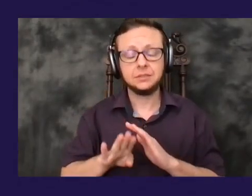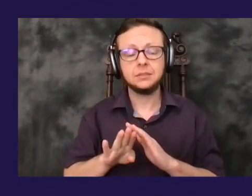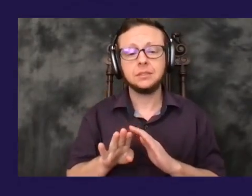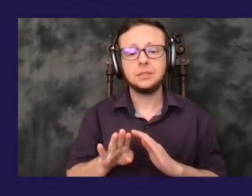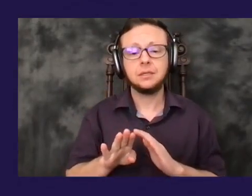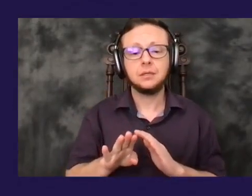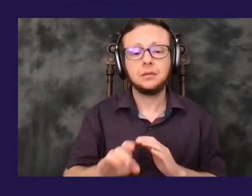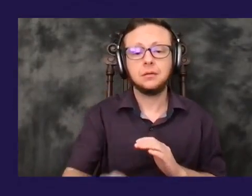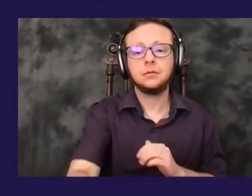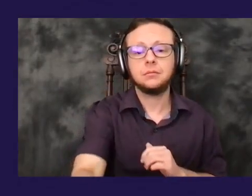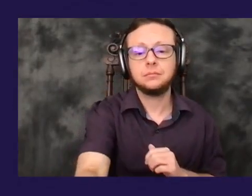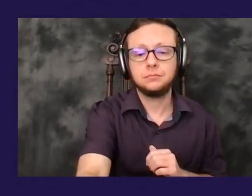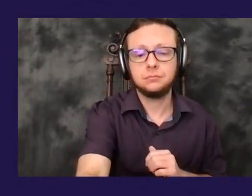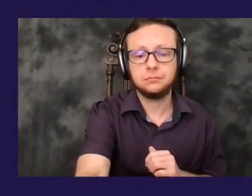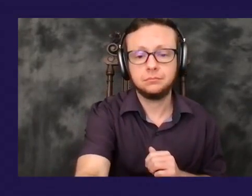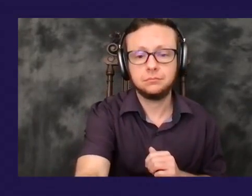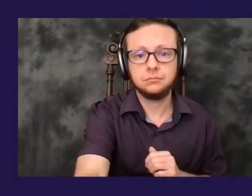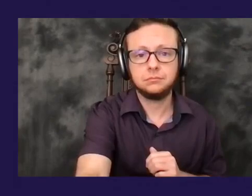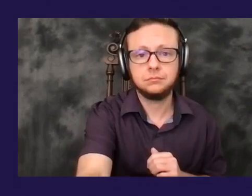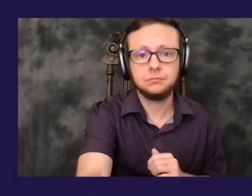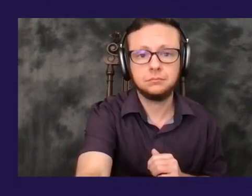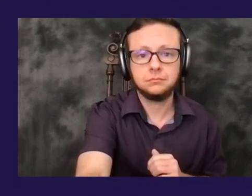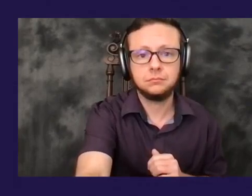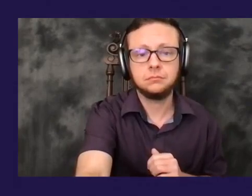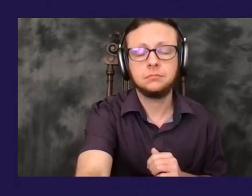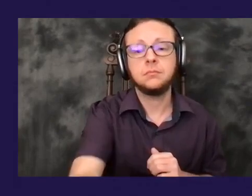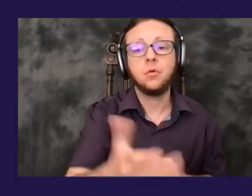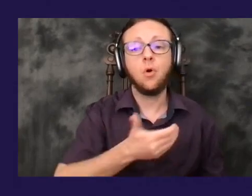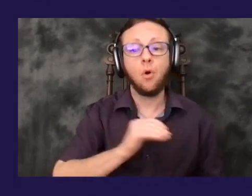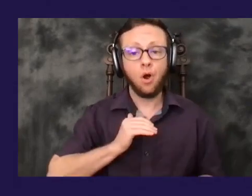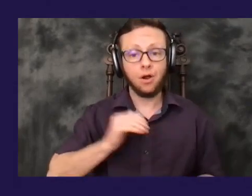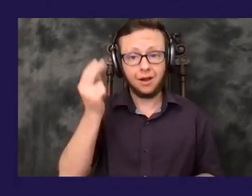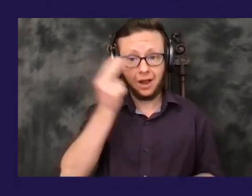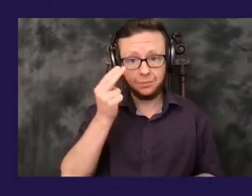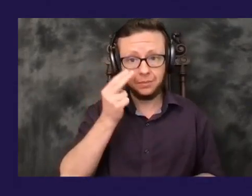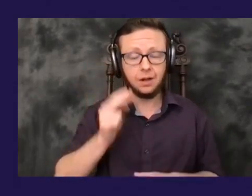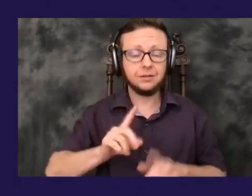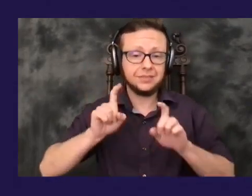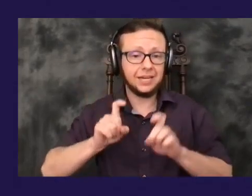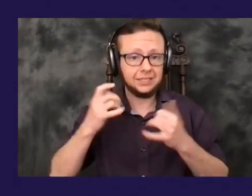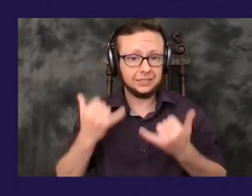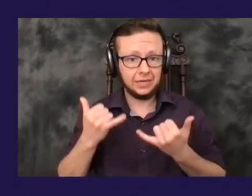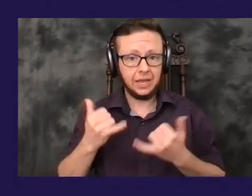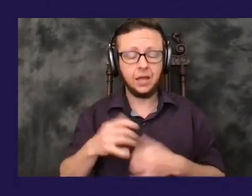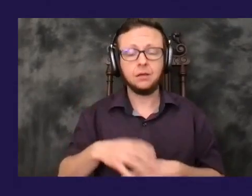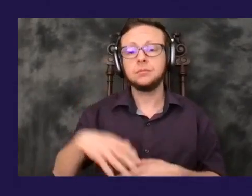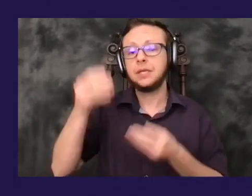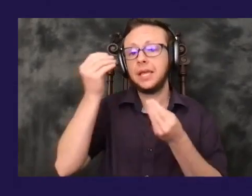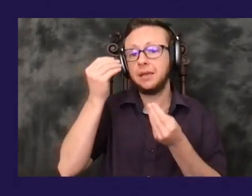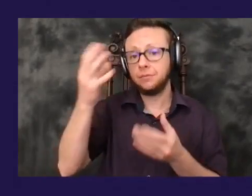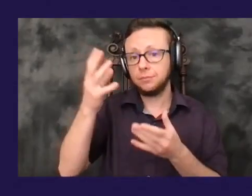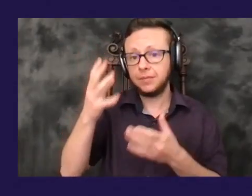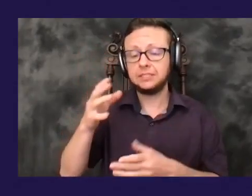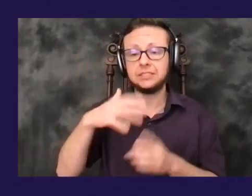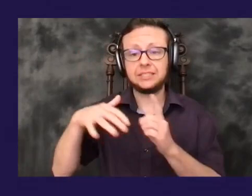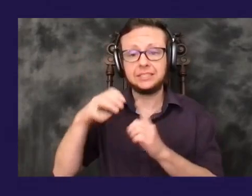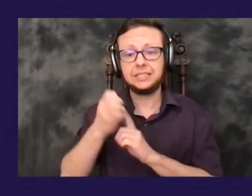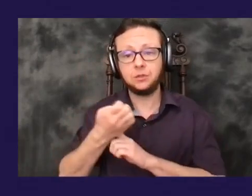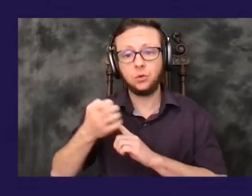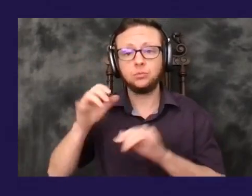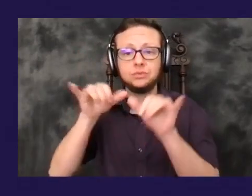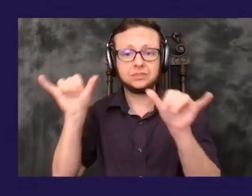what our hypothesis is and what we're testing on the ground is that information ecosystem preparedness is really